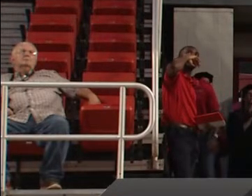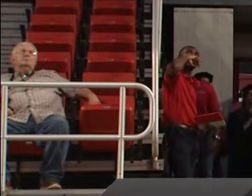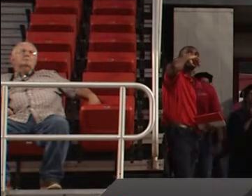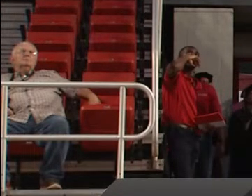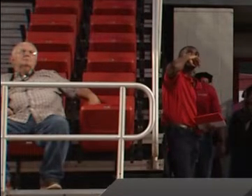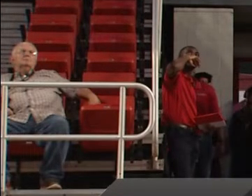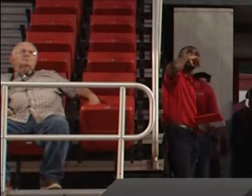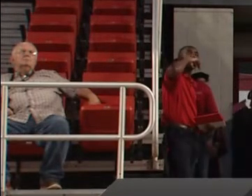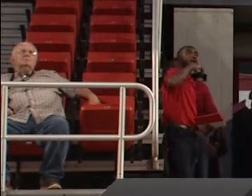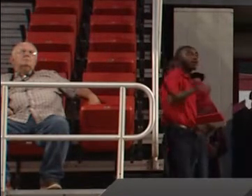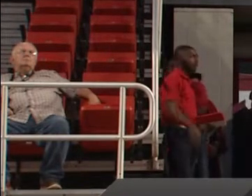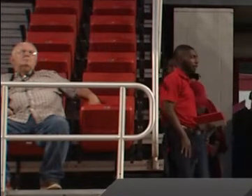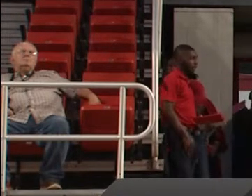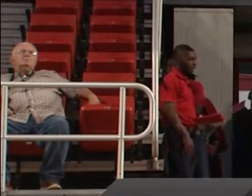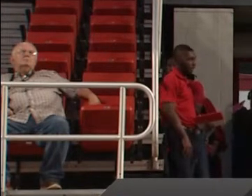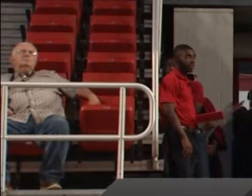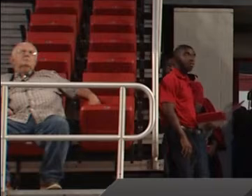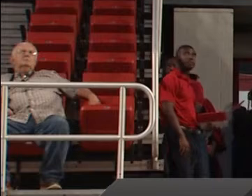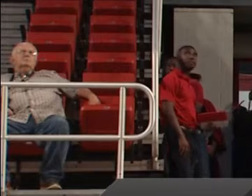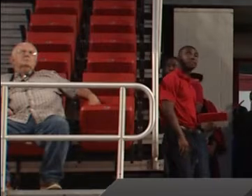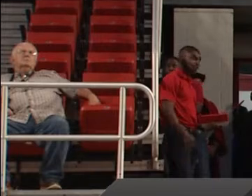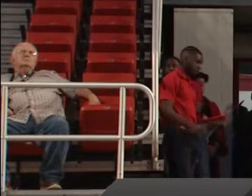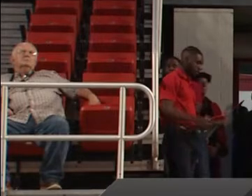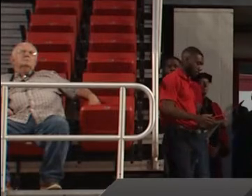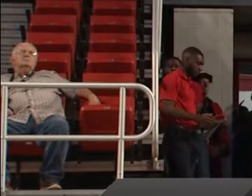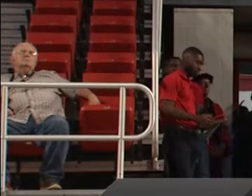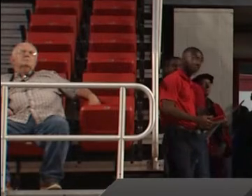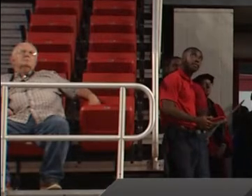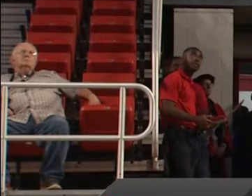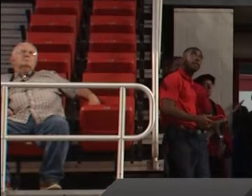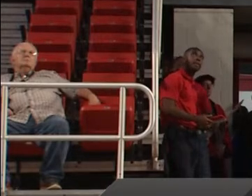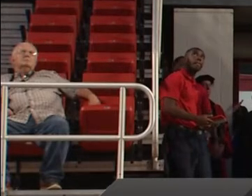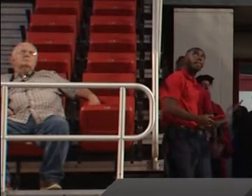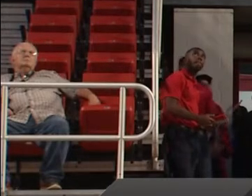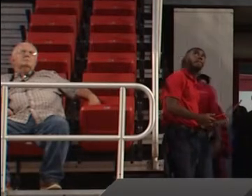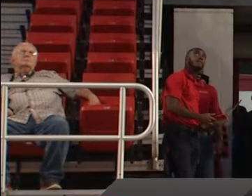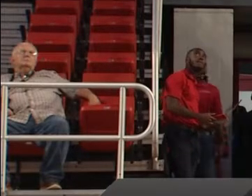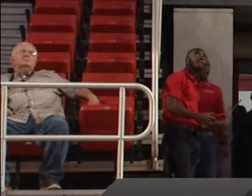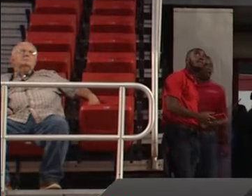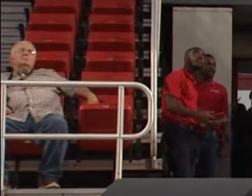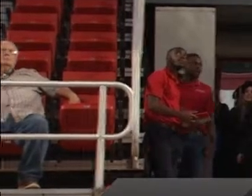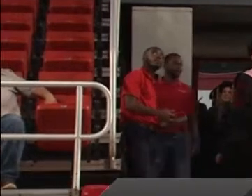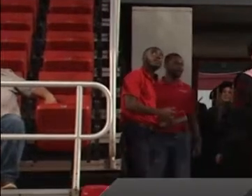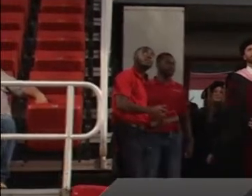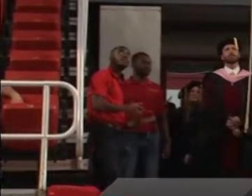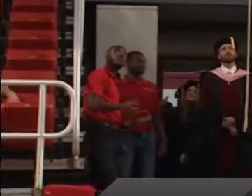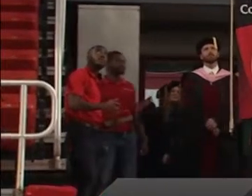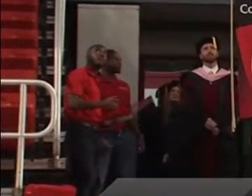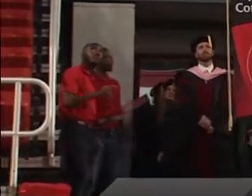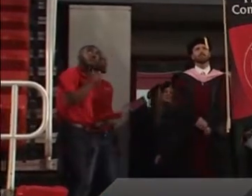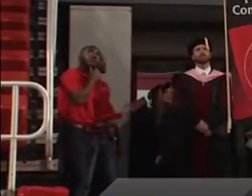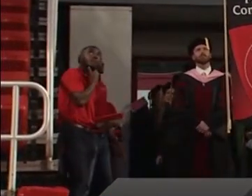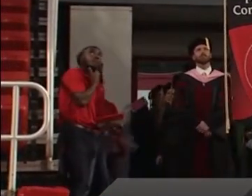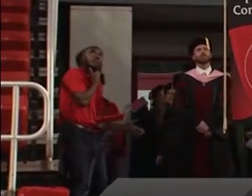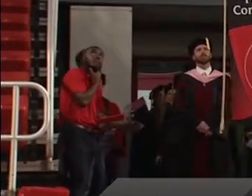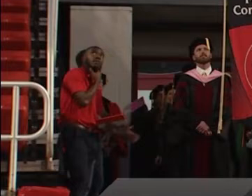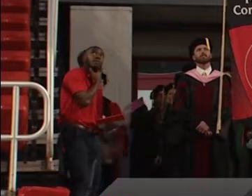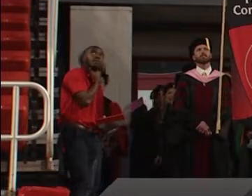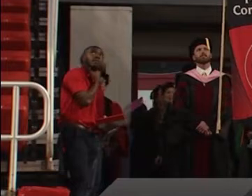Aside from the academics being top-notch, the sense of community on this campus is